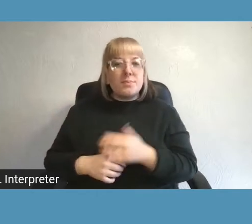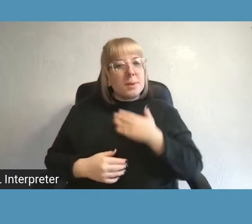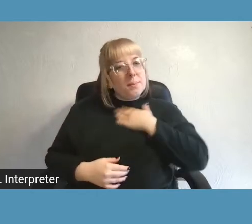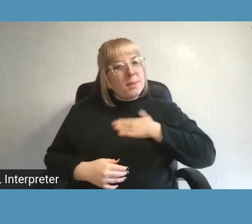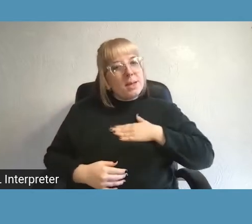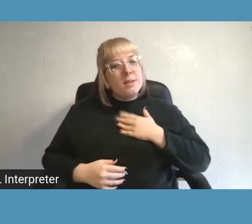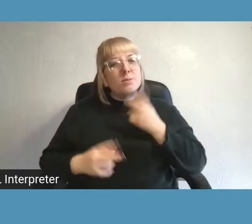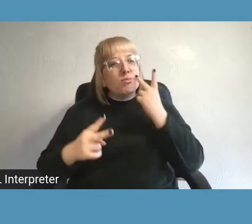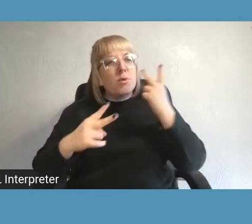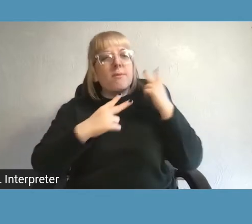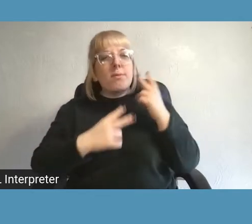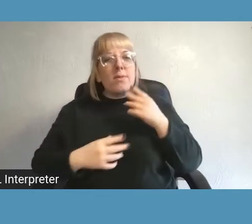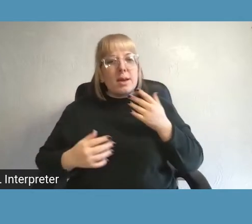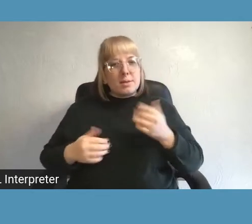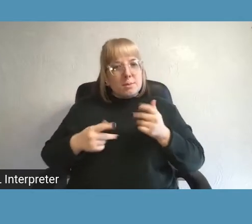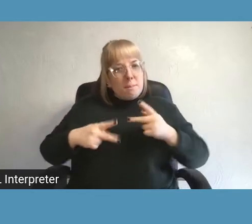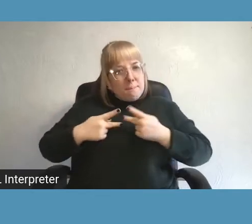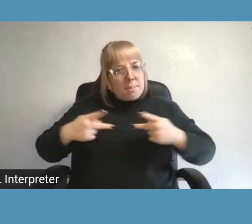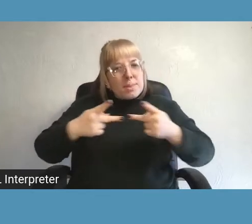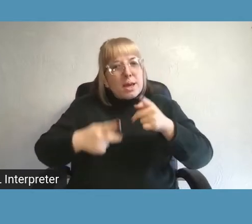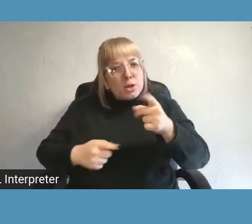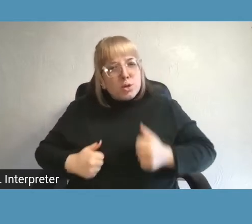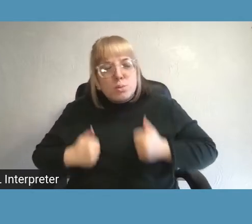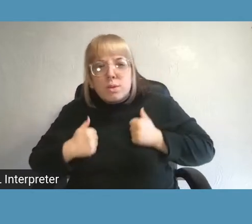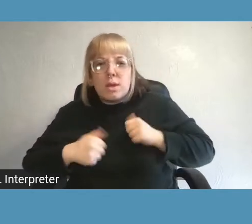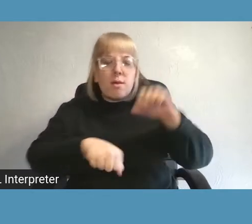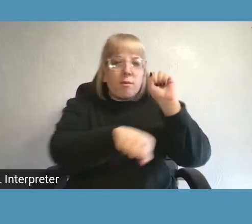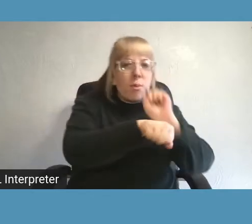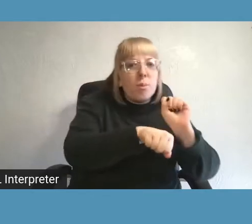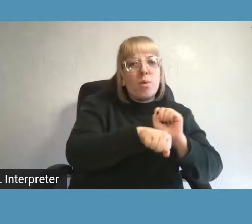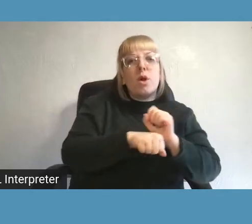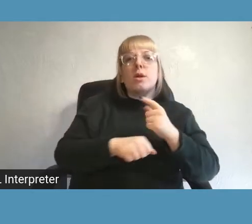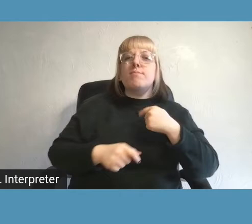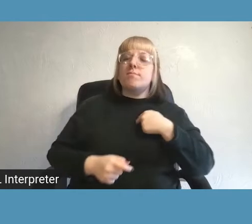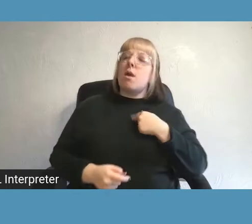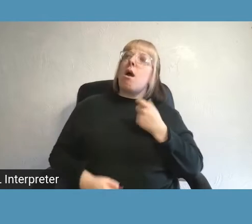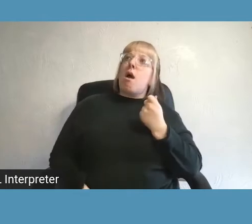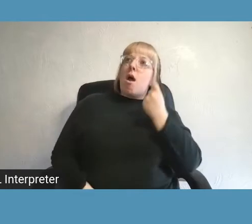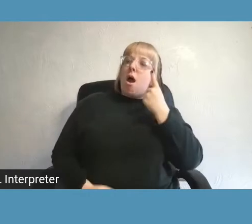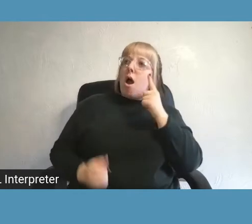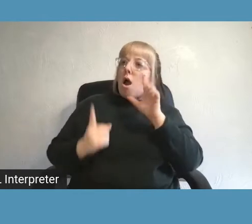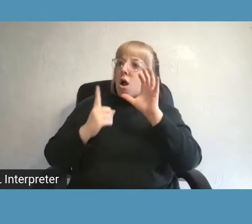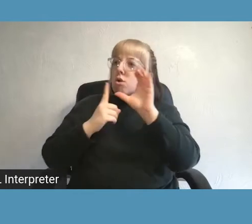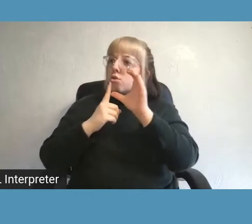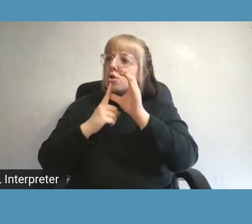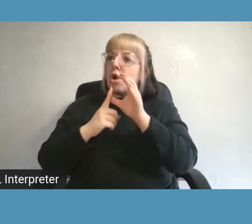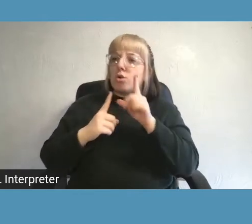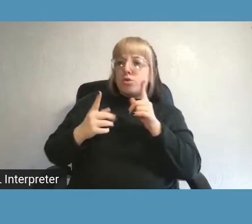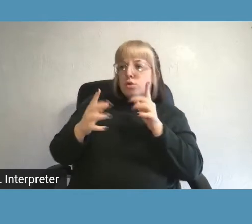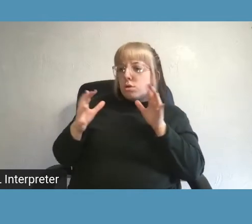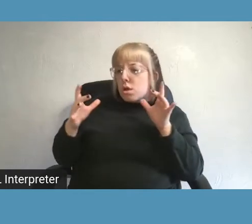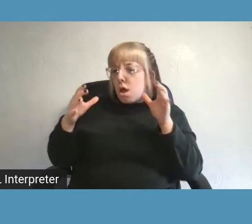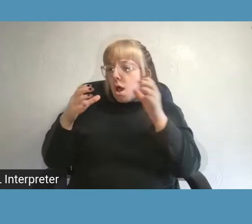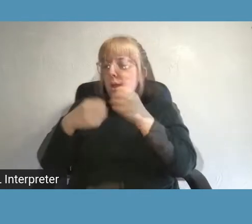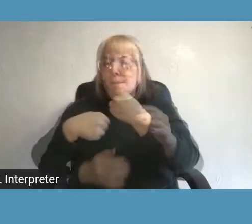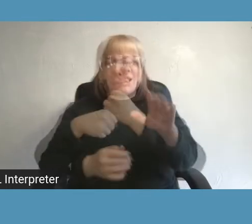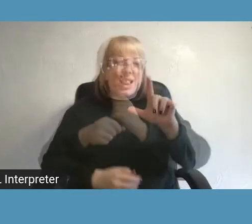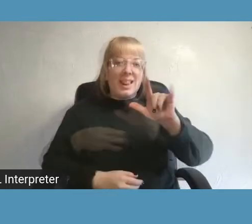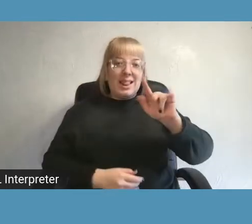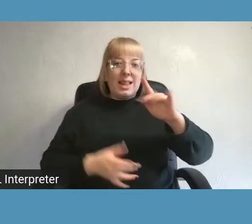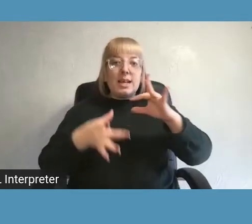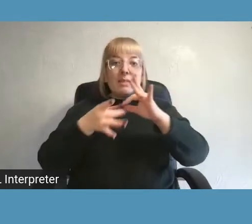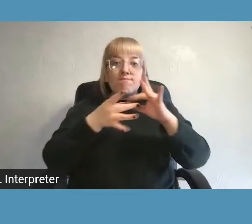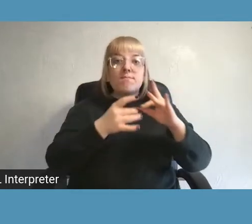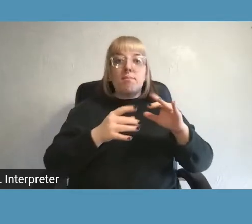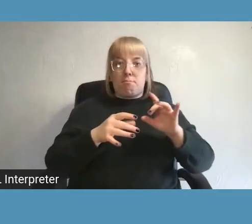work, and to respect the diversity of cultures and experiences that form the richness of our world and our profession.